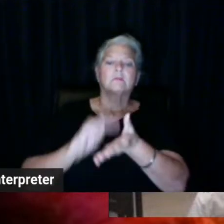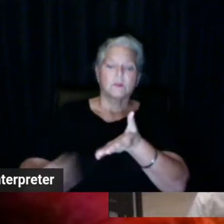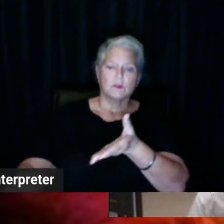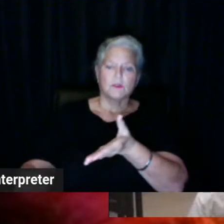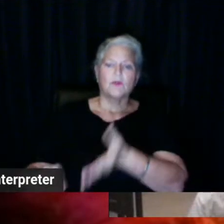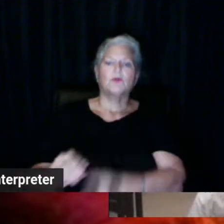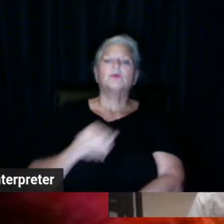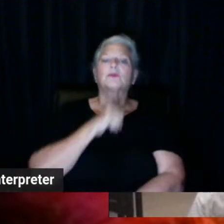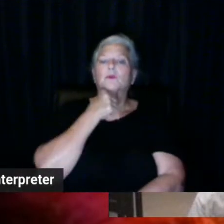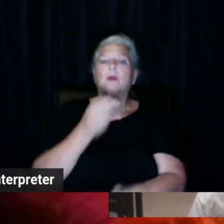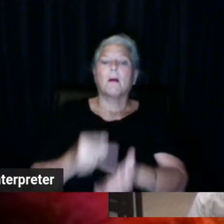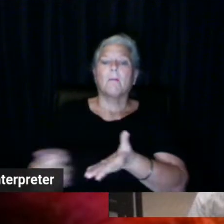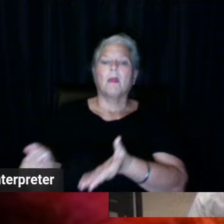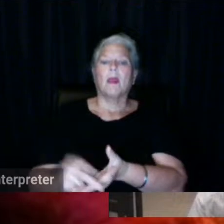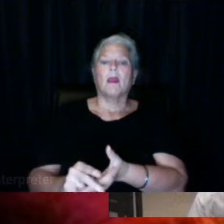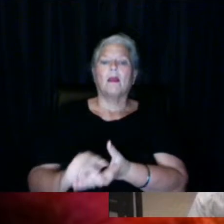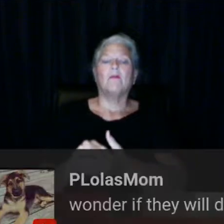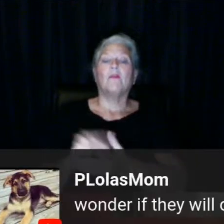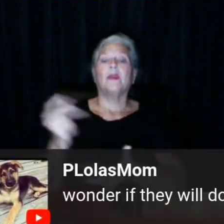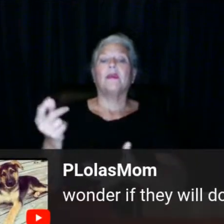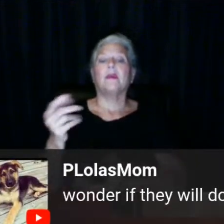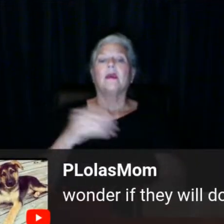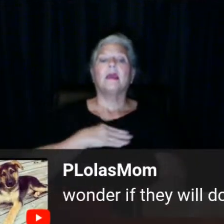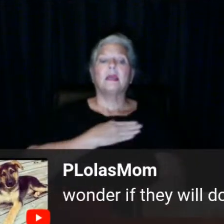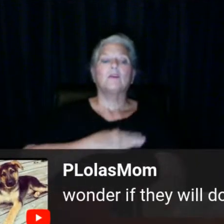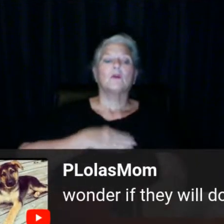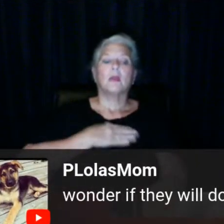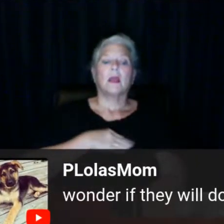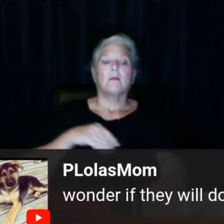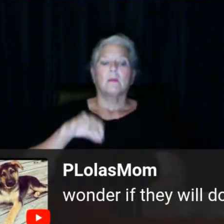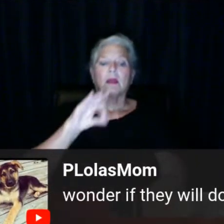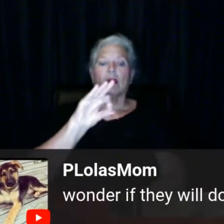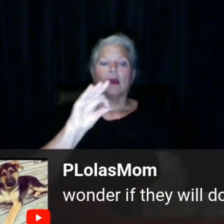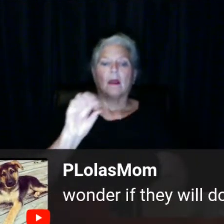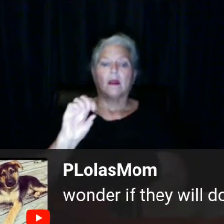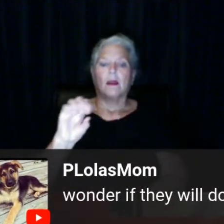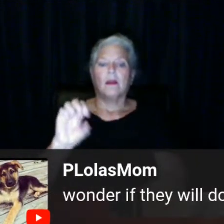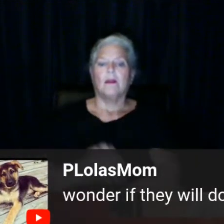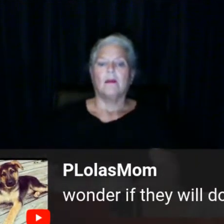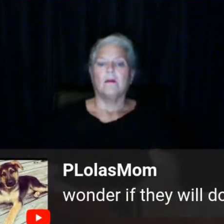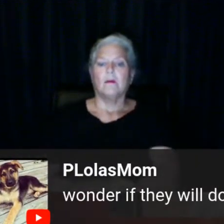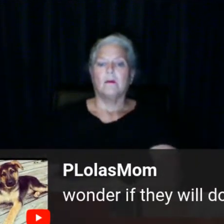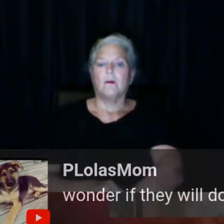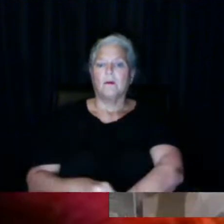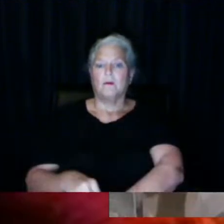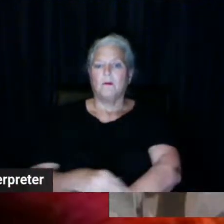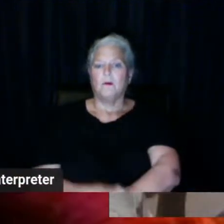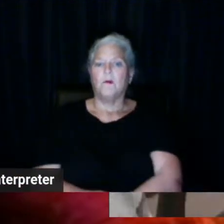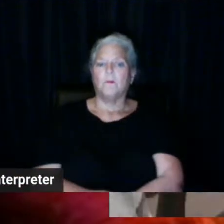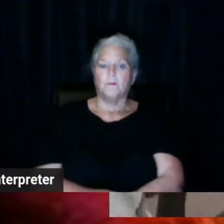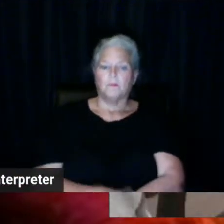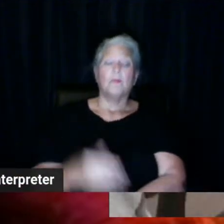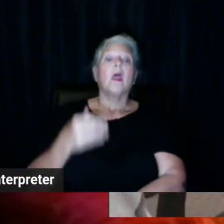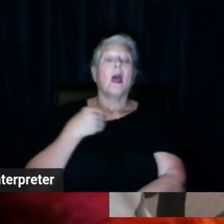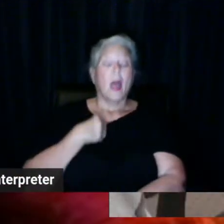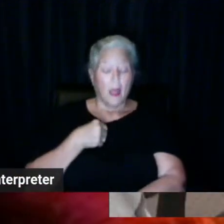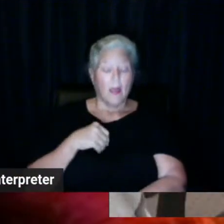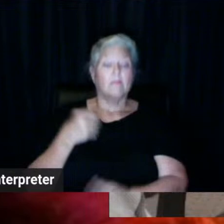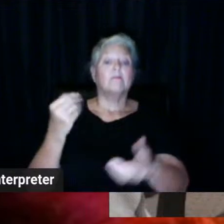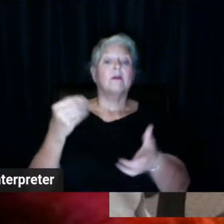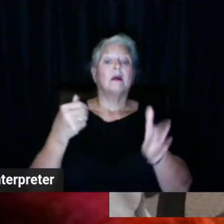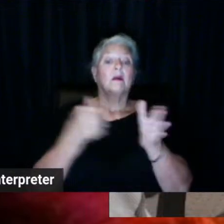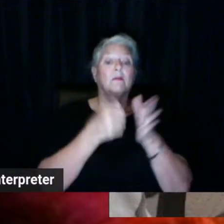Thank you. Mr. Schottenfeld, have the neighbors been notified of the They will yard be, sale? yes, They will once we be? approve.